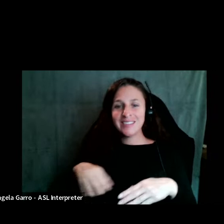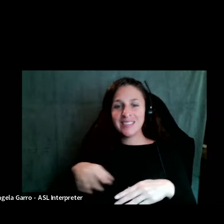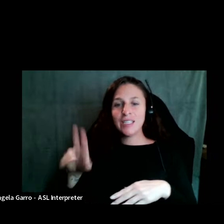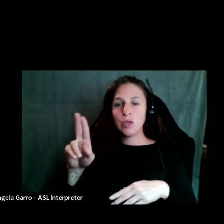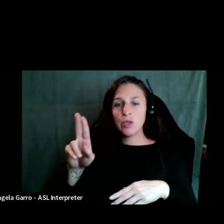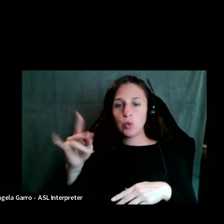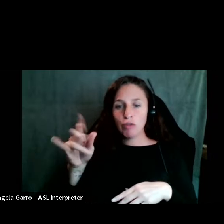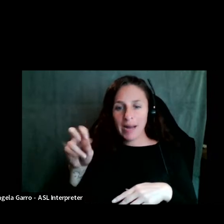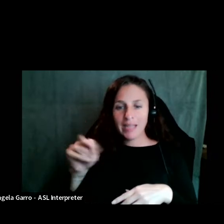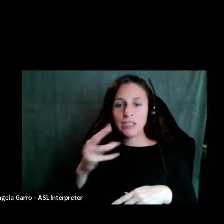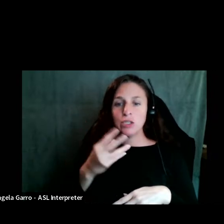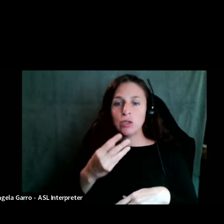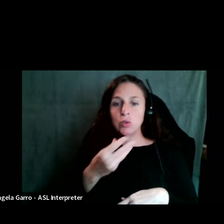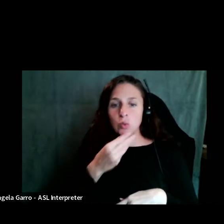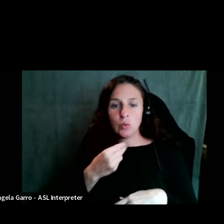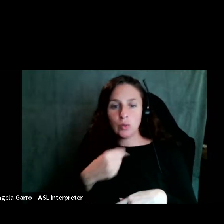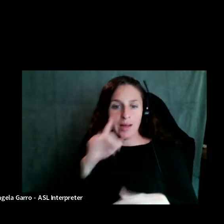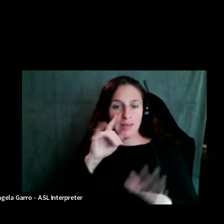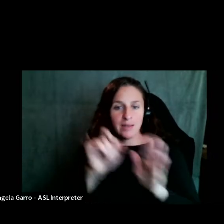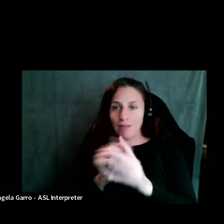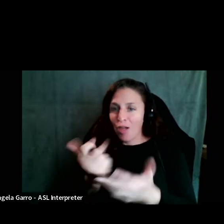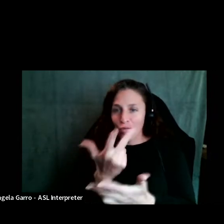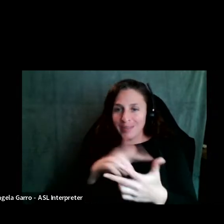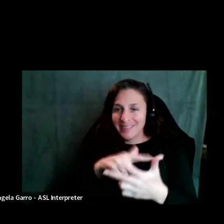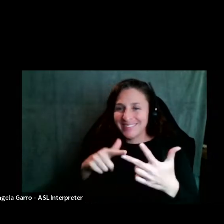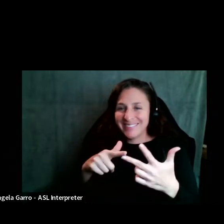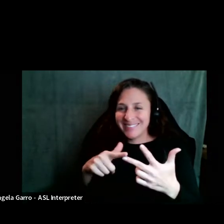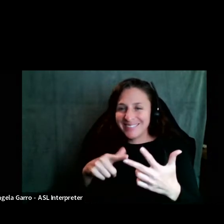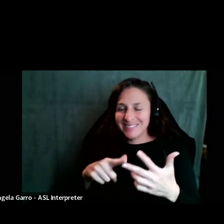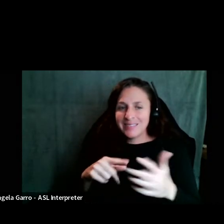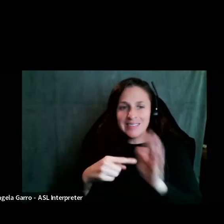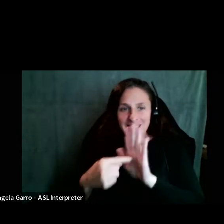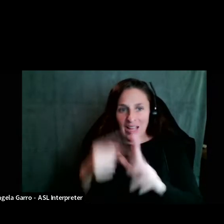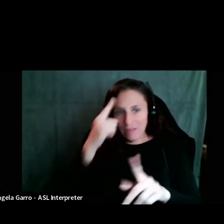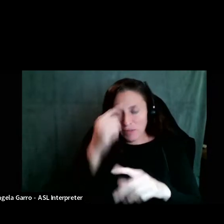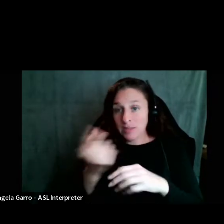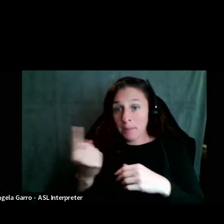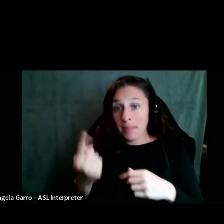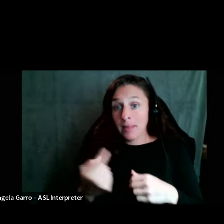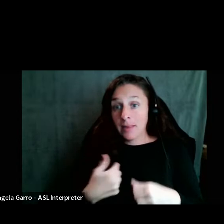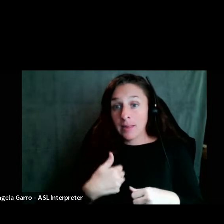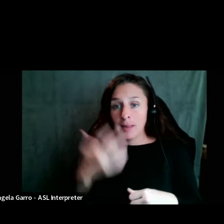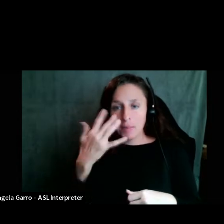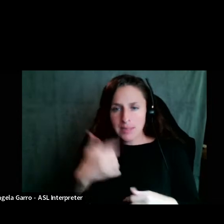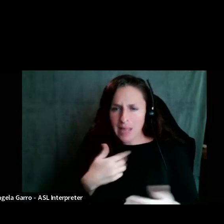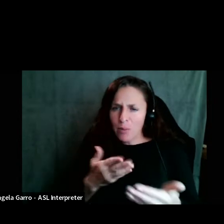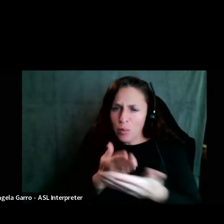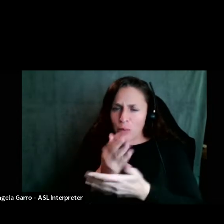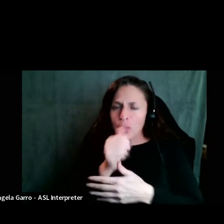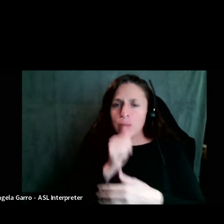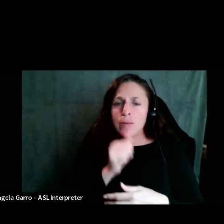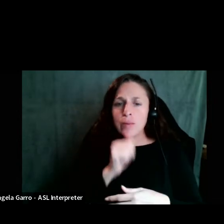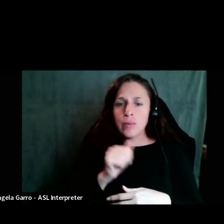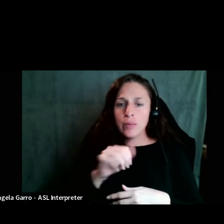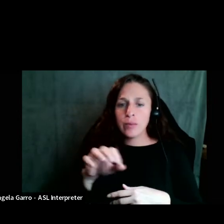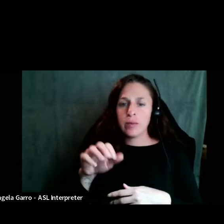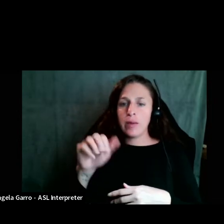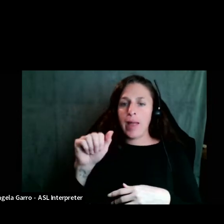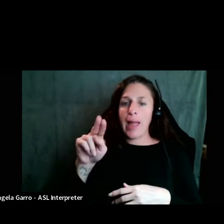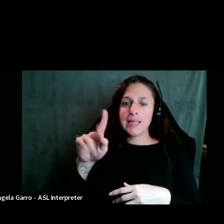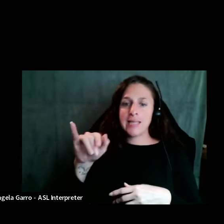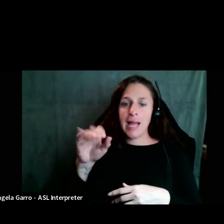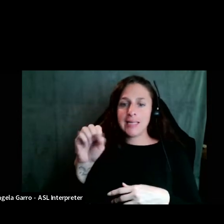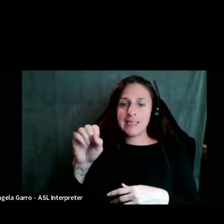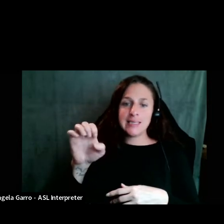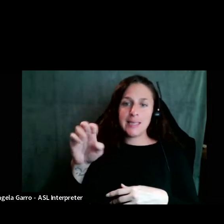Ukrainian, and I can't just be Jewish. It stands for something, because I went through anti-Semitism throughout my life, even growing up